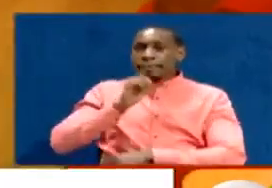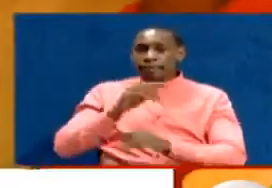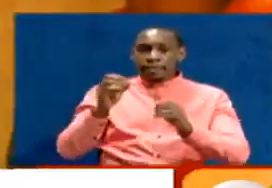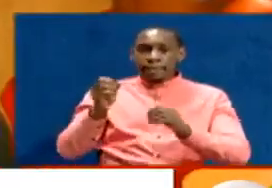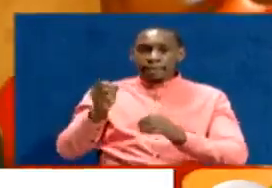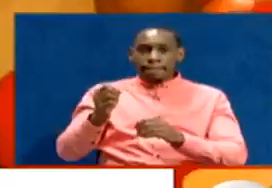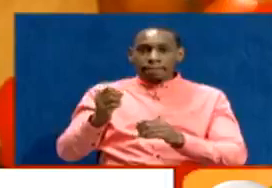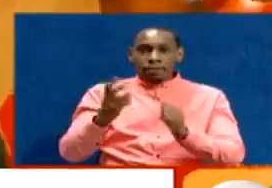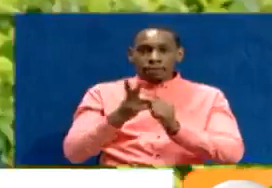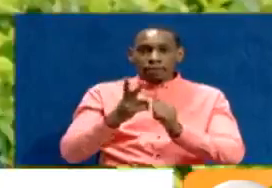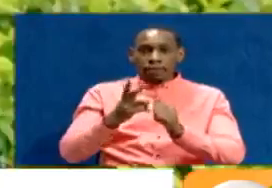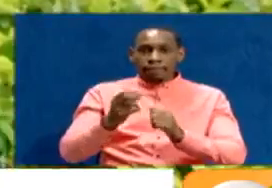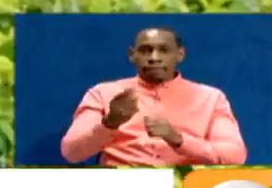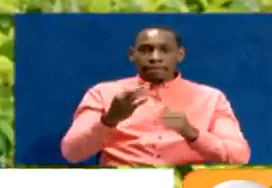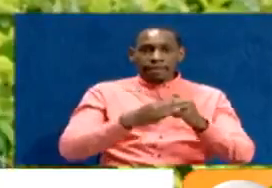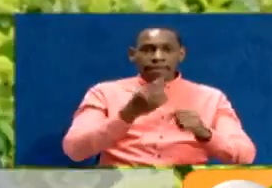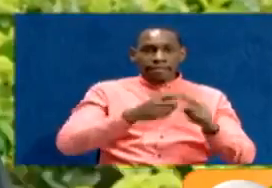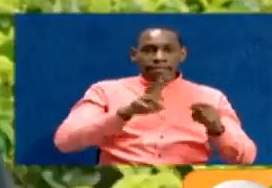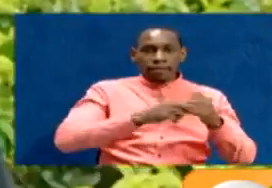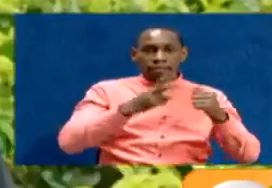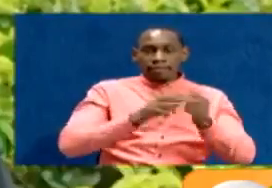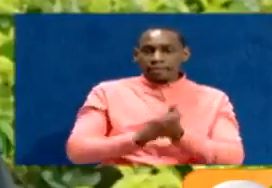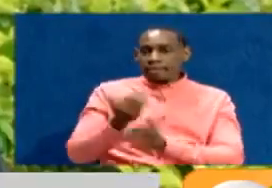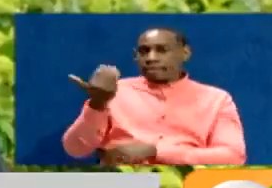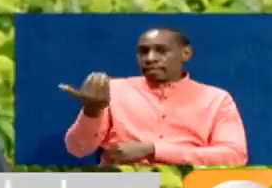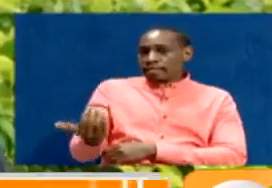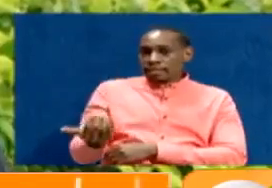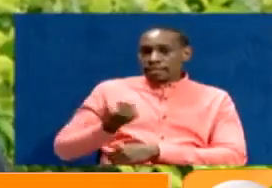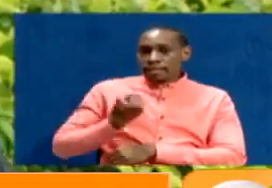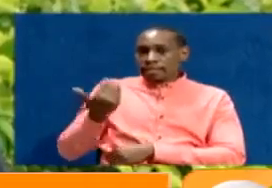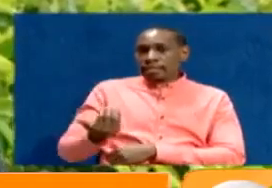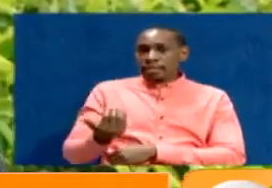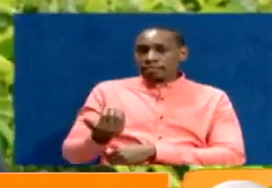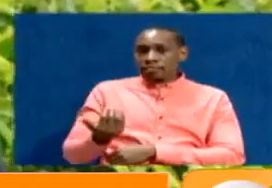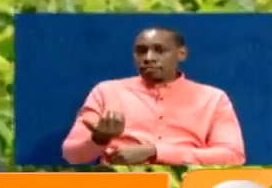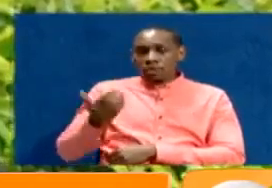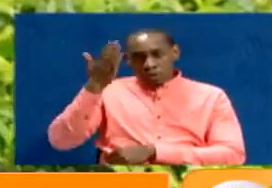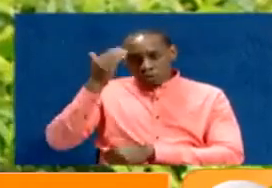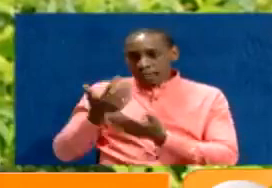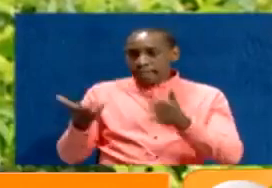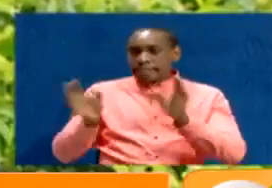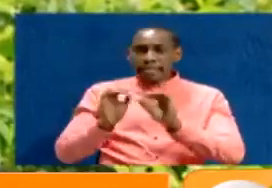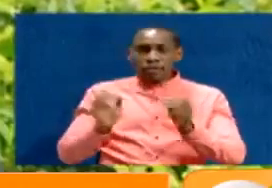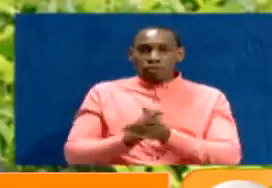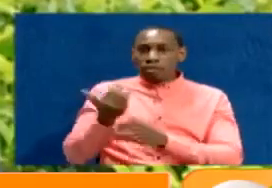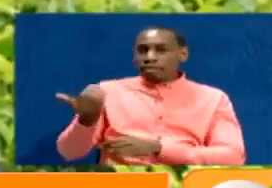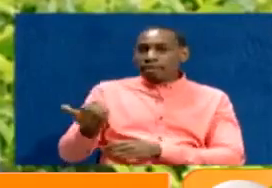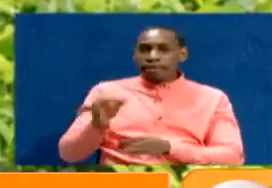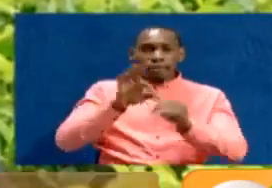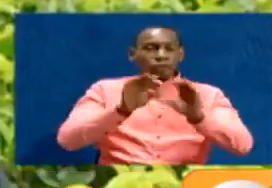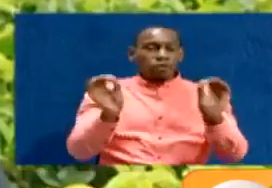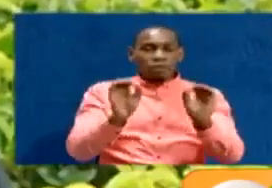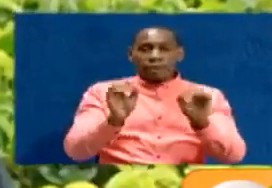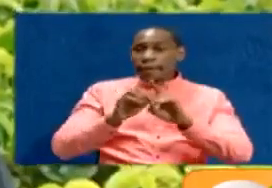on 12th August 2017. Mtoto alikuwa mdogo, aliuliwa hakuwa anajua kitu. Mtoto hakupiga